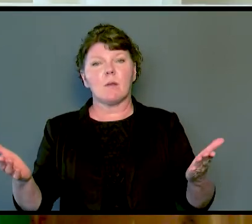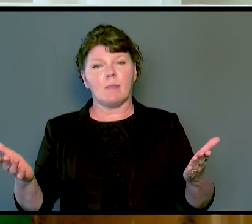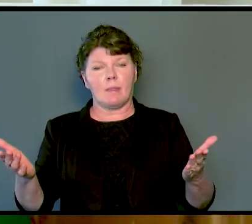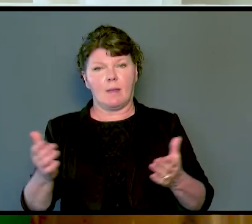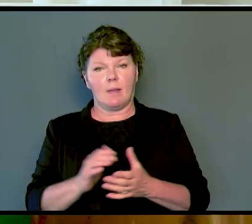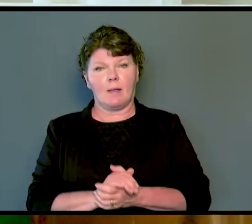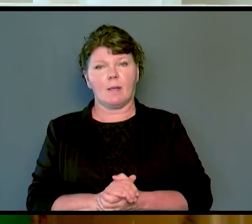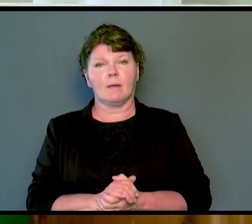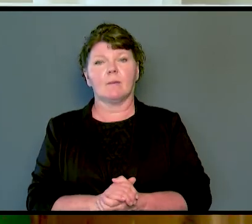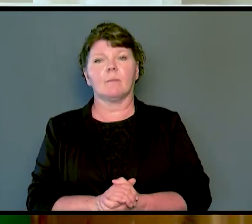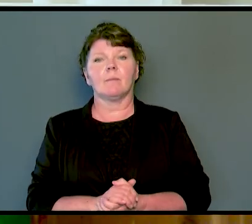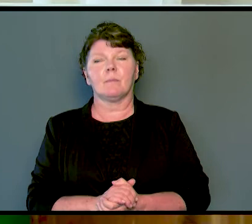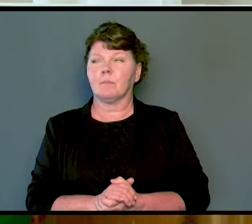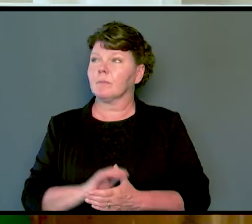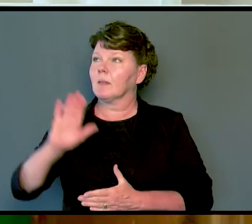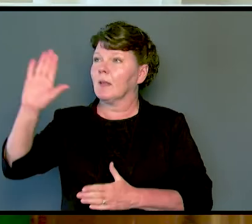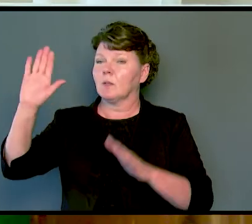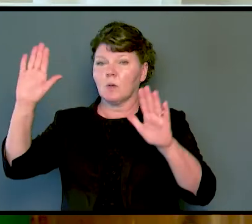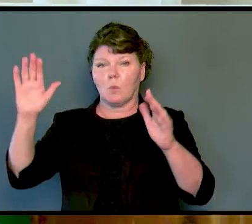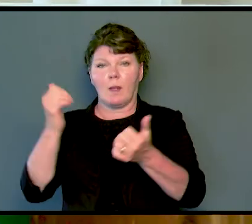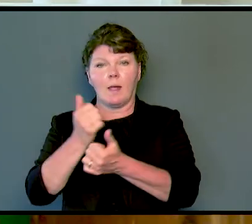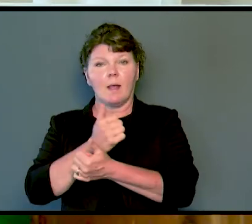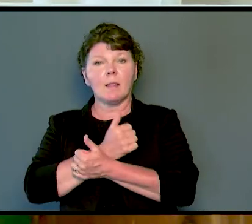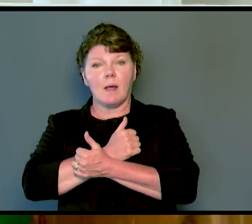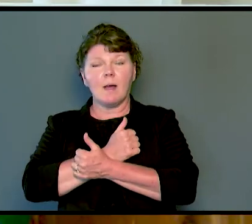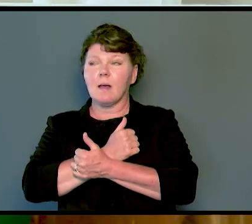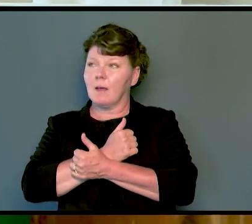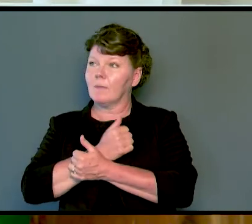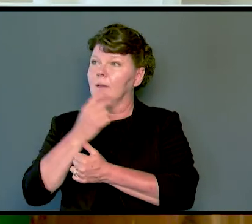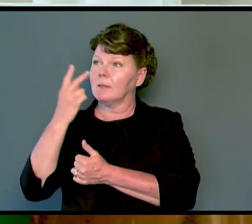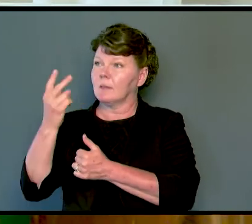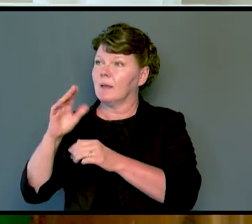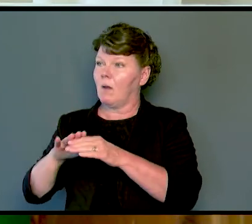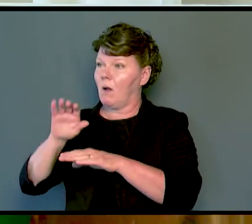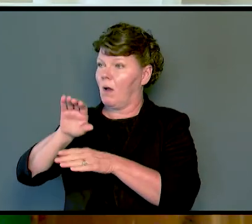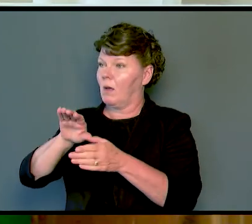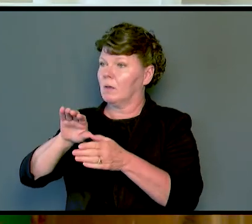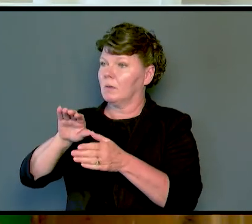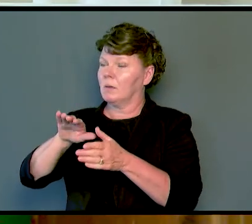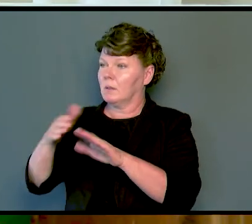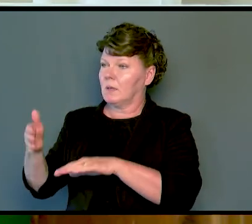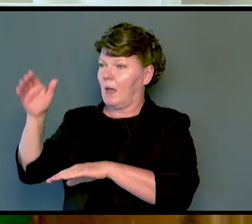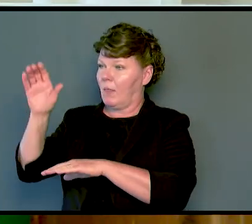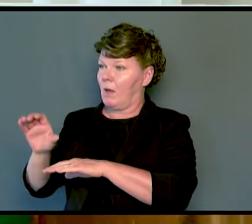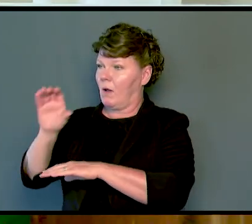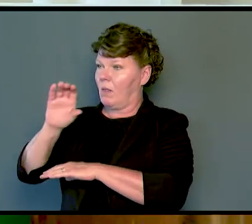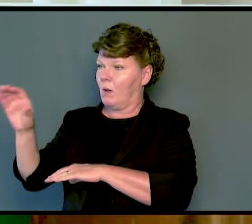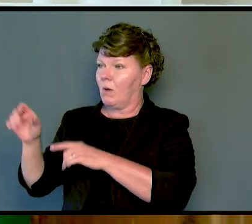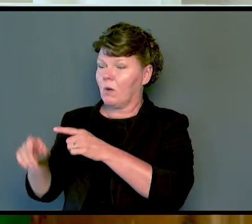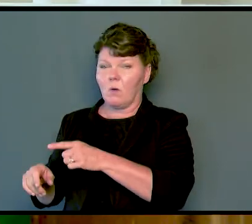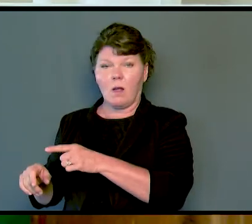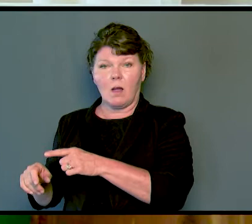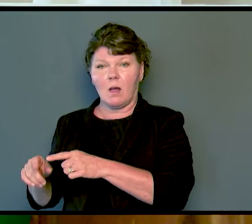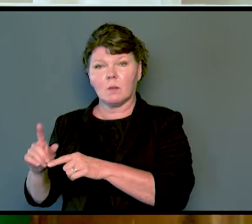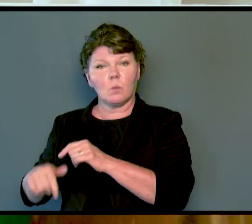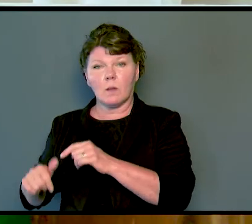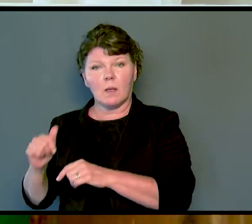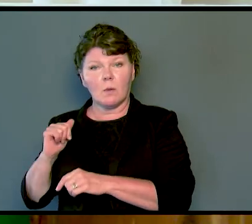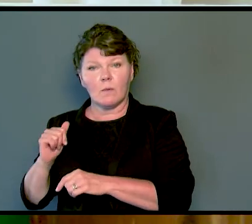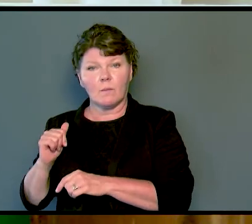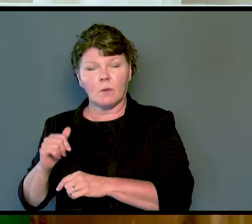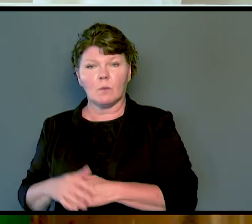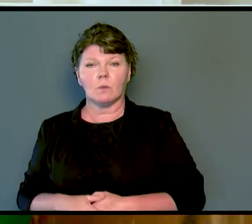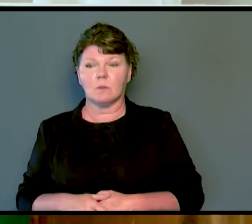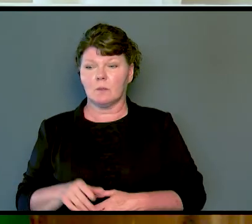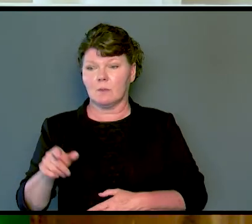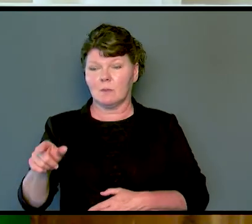everything. And when we know of His great love for us as seen in Jesus' death on the cross for us, how could we refuse?